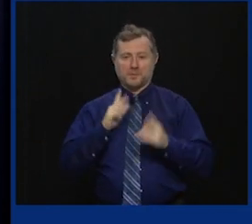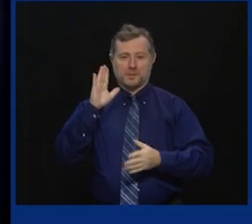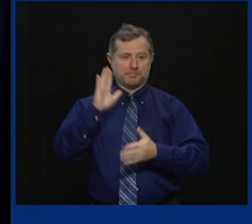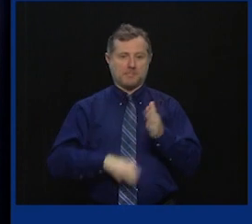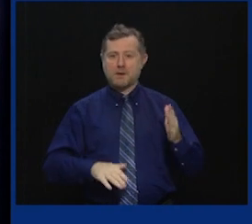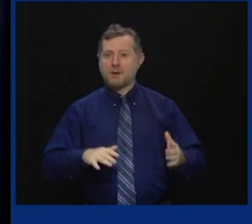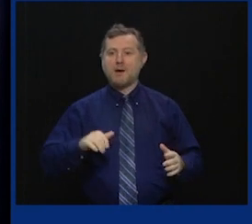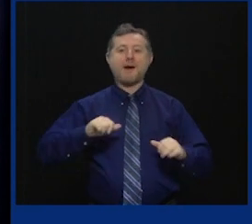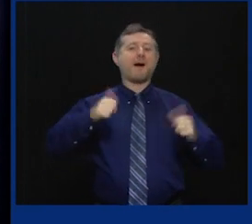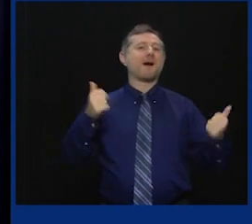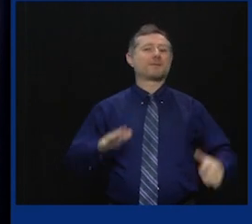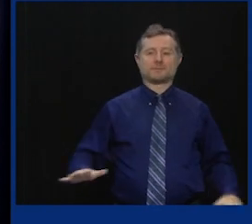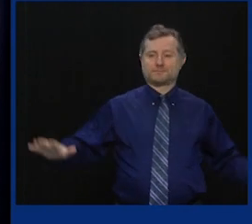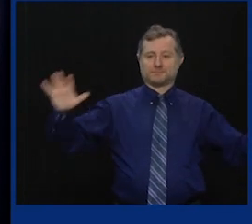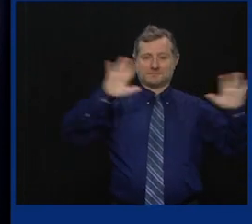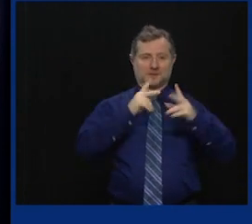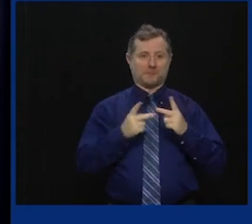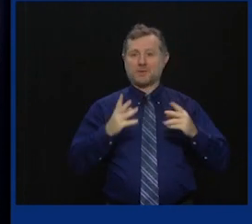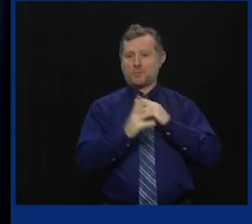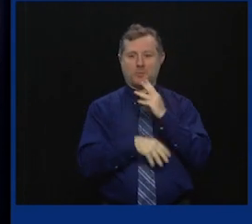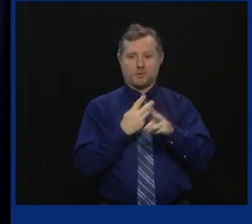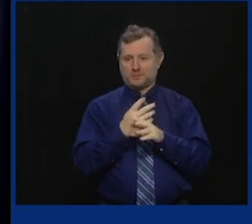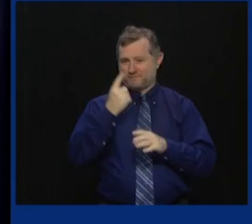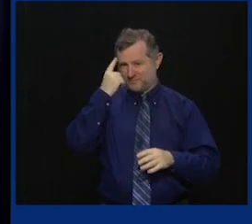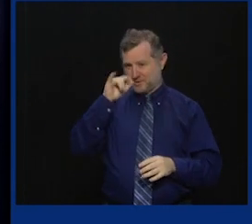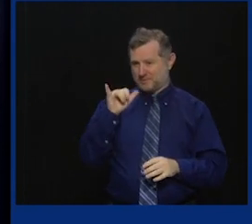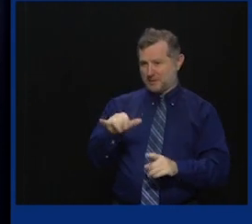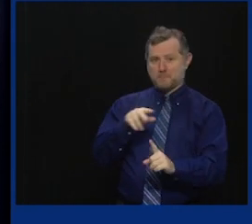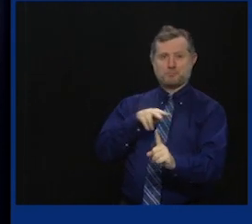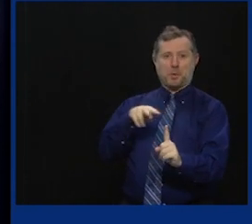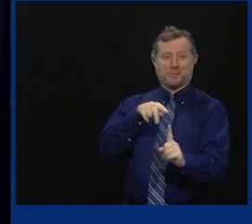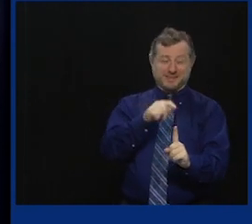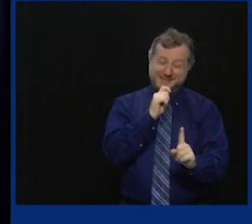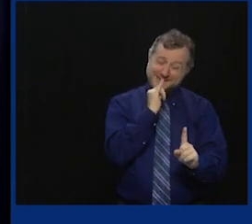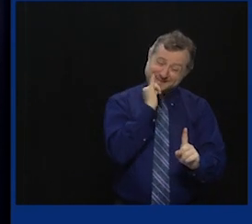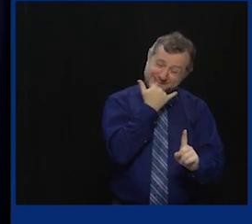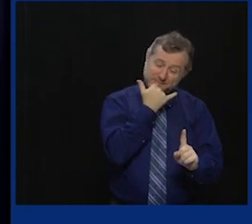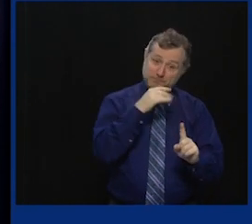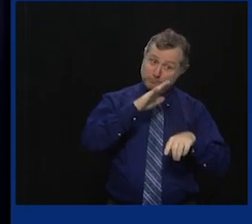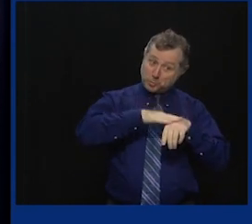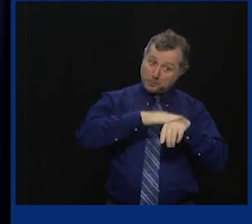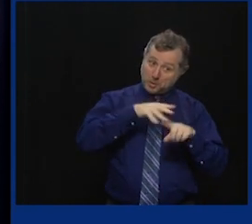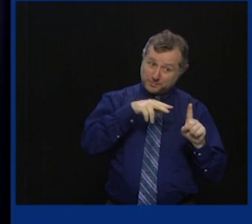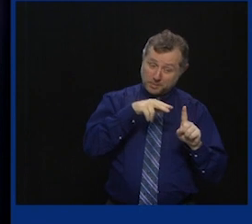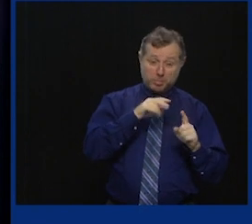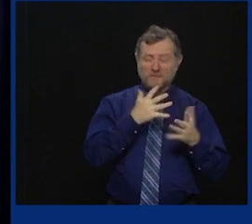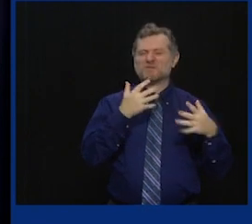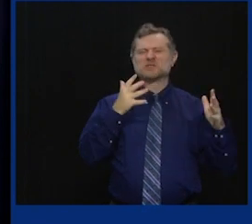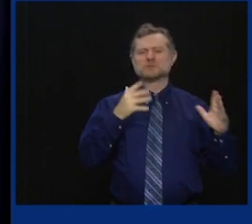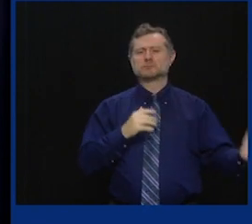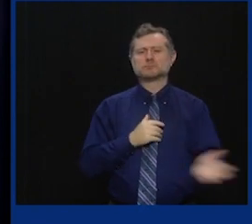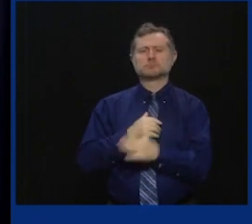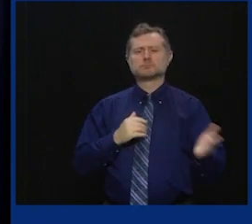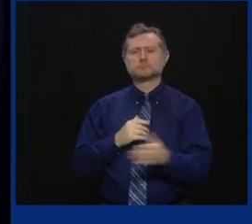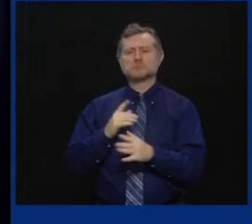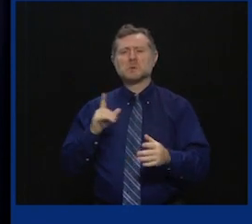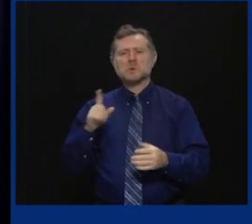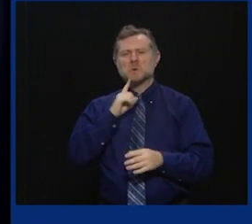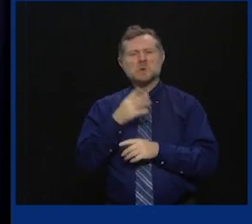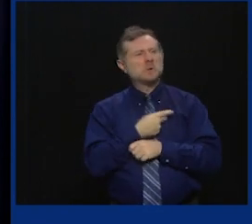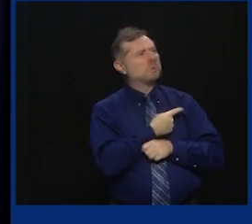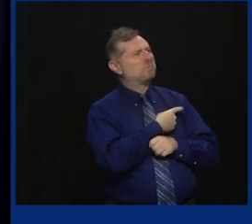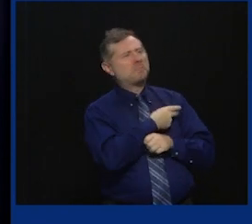that. New York State incarcerates more people for parole violations than anywhere in the country.